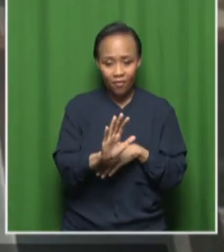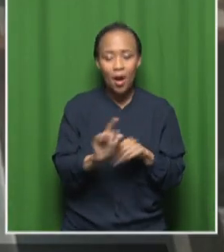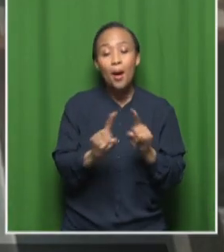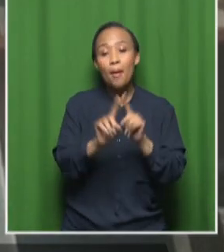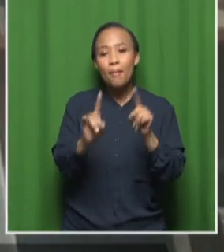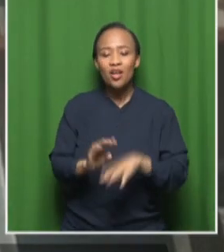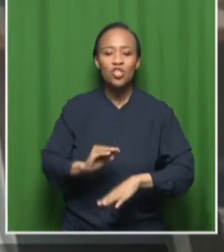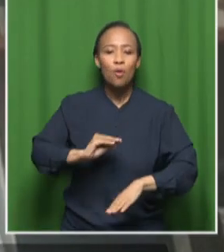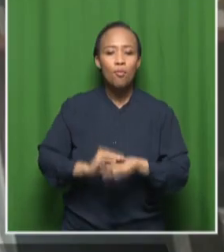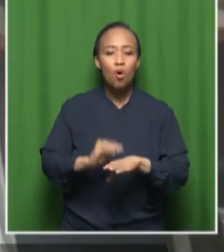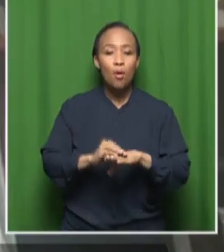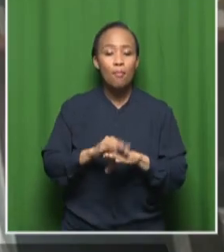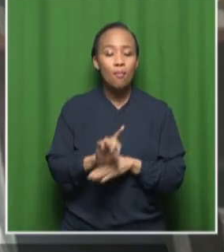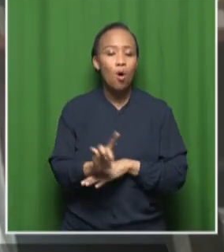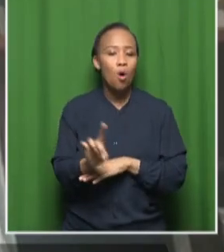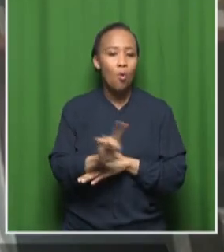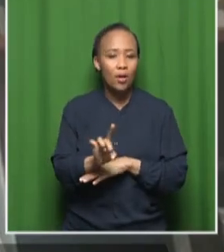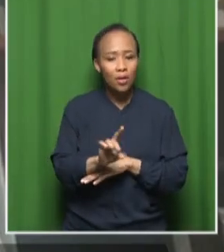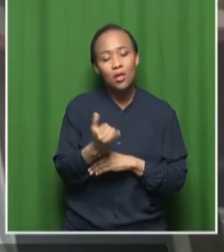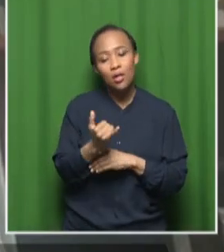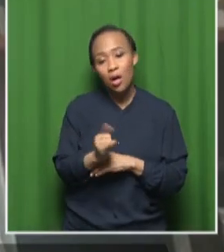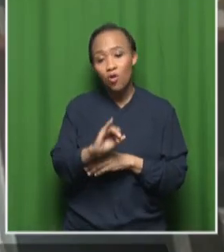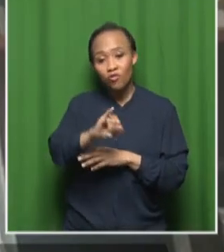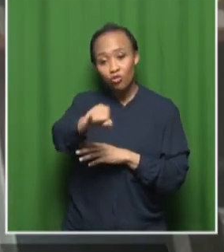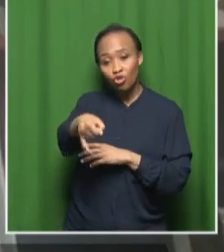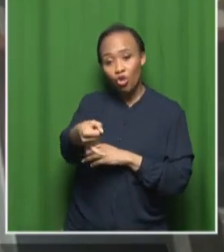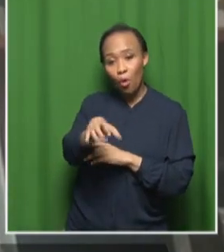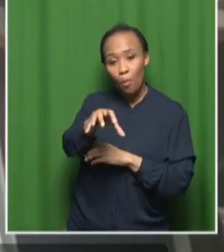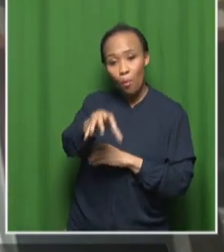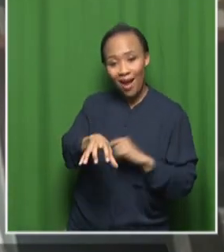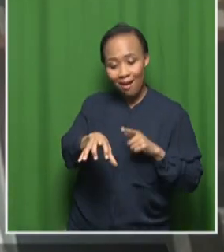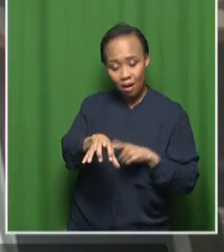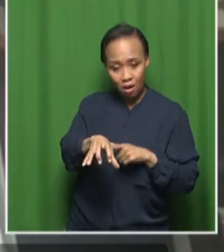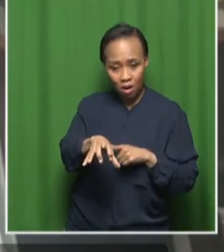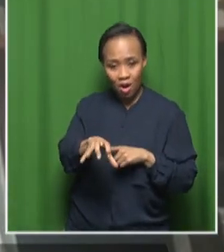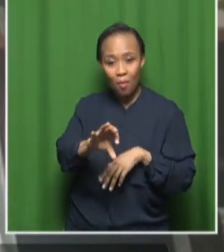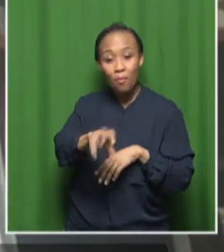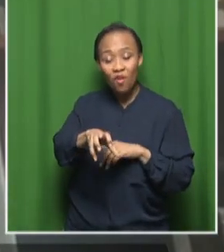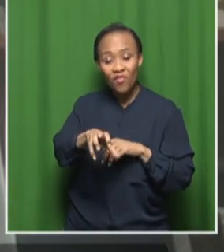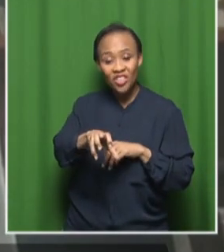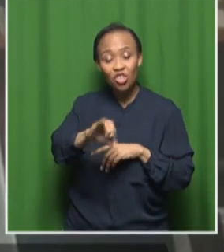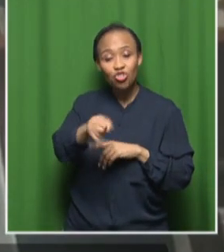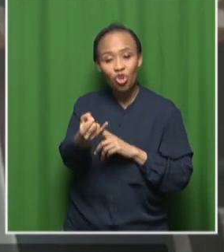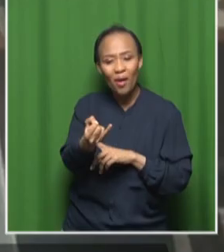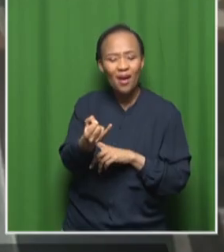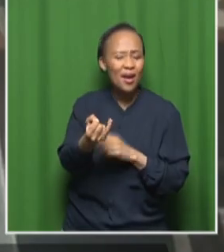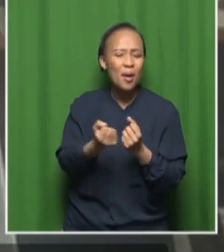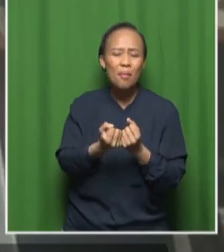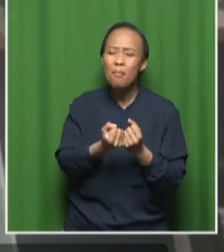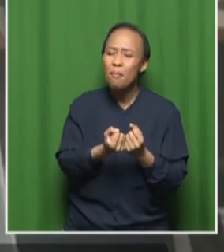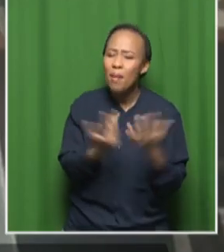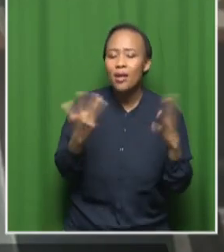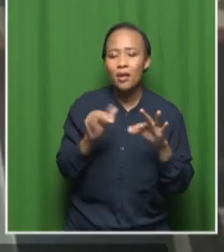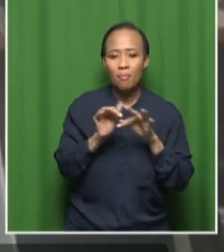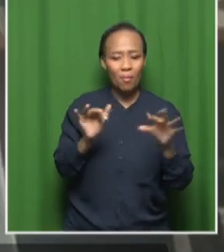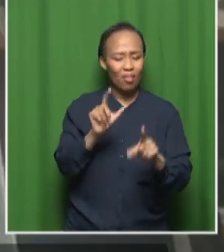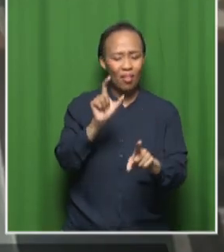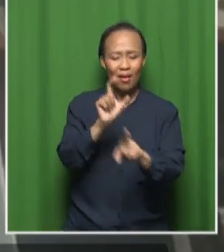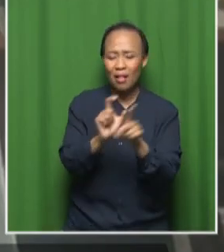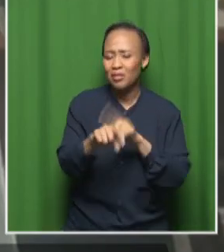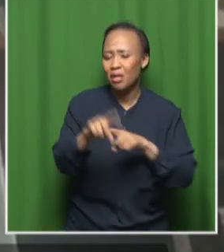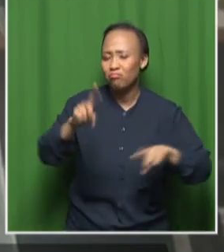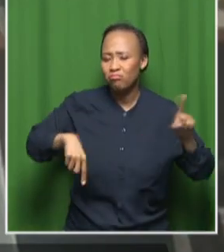a cosmopolitan city like Johannesburg, we have so many people from so many cultures with so many